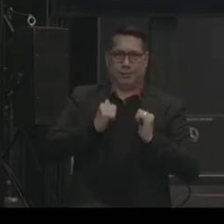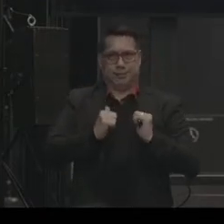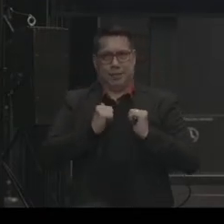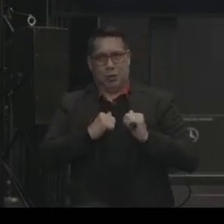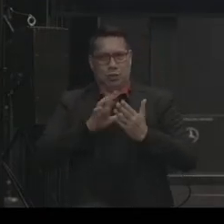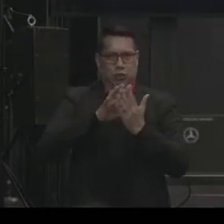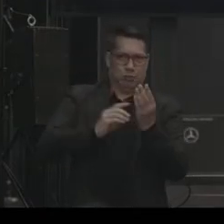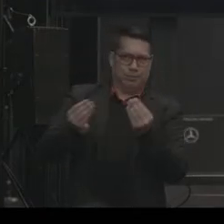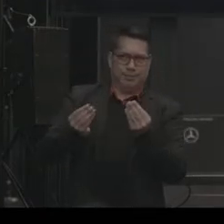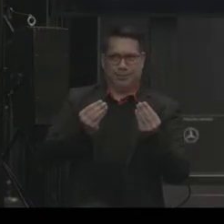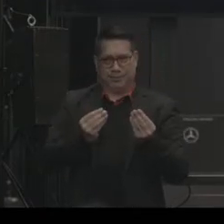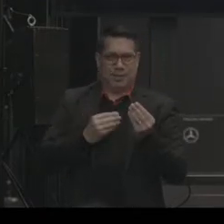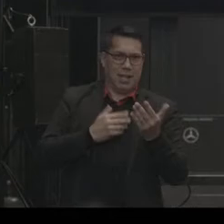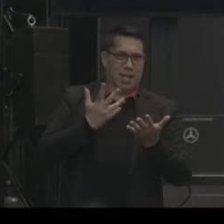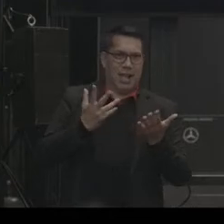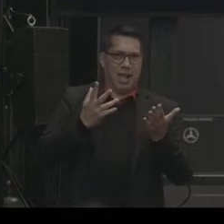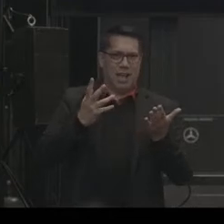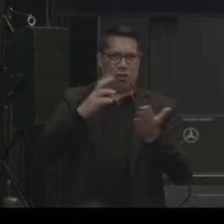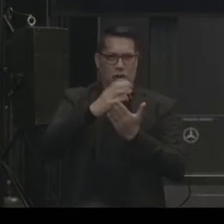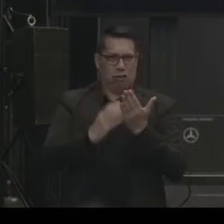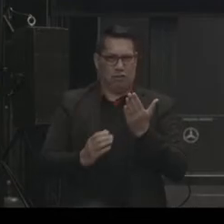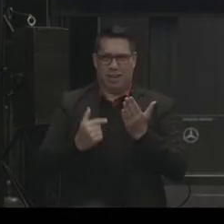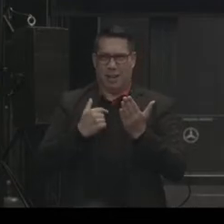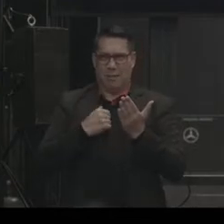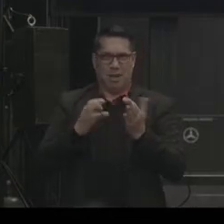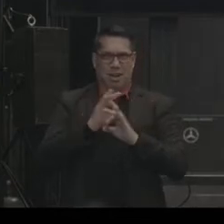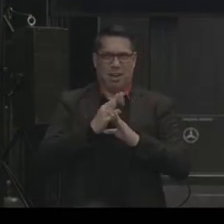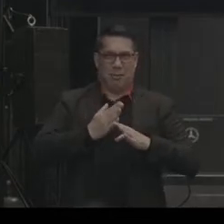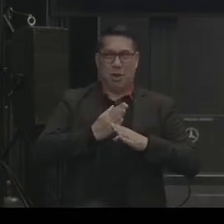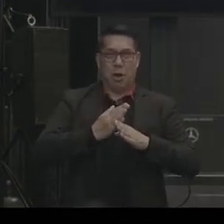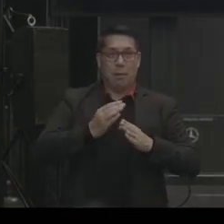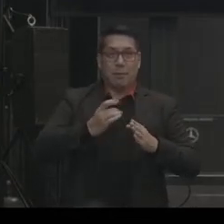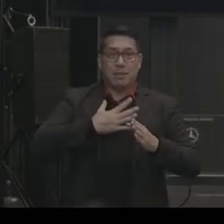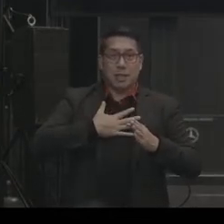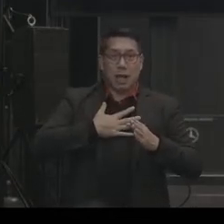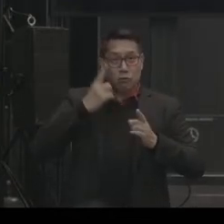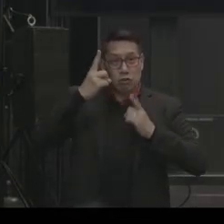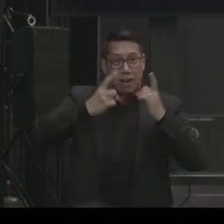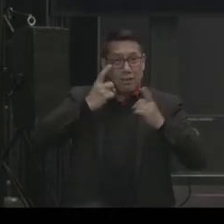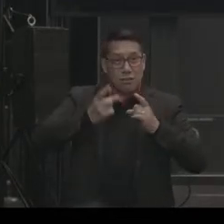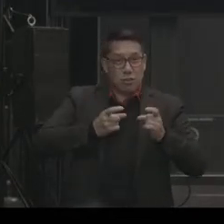choreography, and I'm performing it, but I don't always have creative